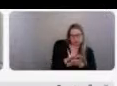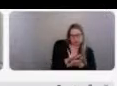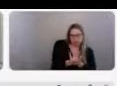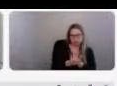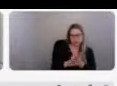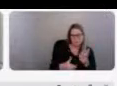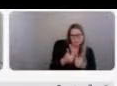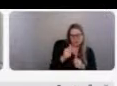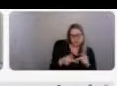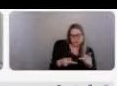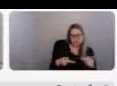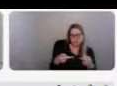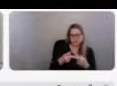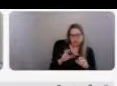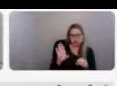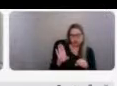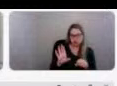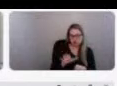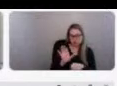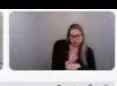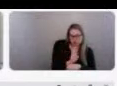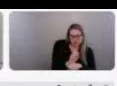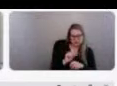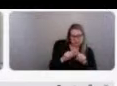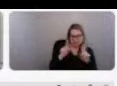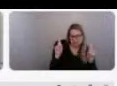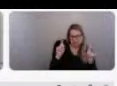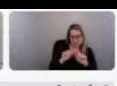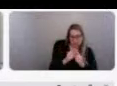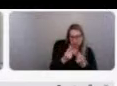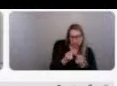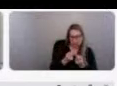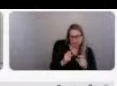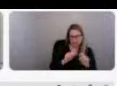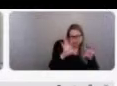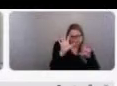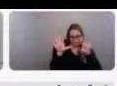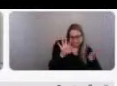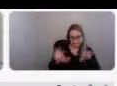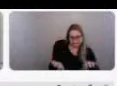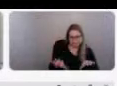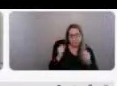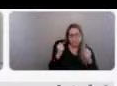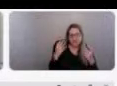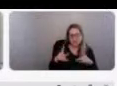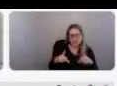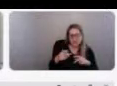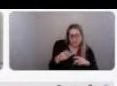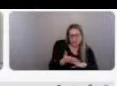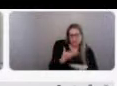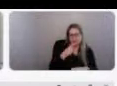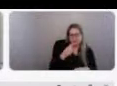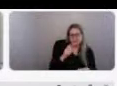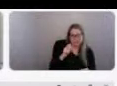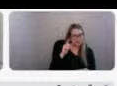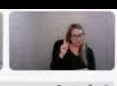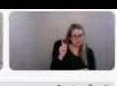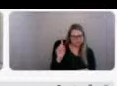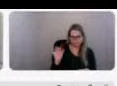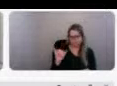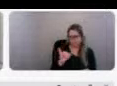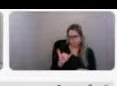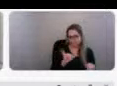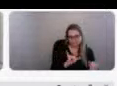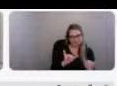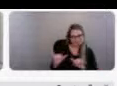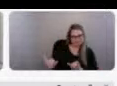most places where i do business would all be in different districts many people before me have said this exact same thing